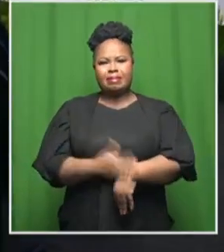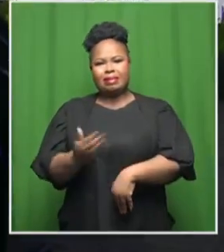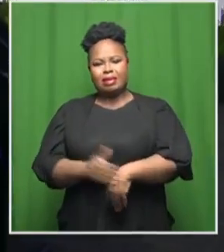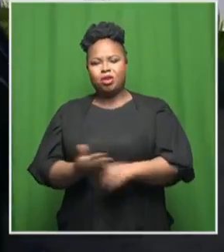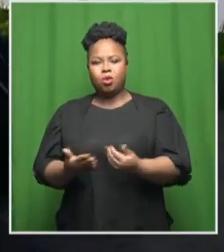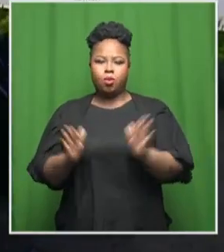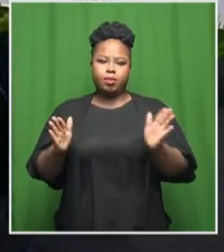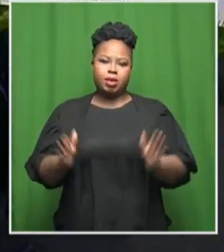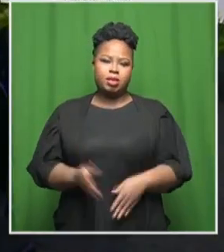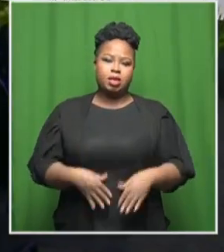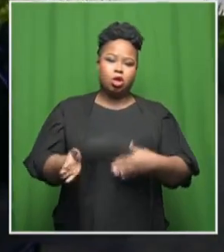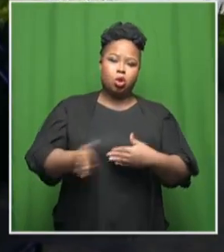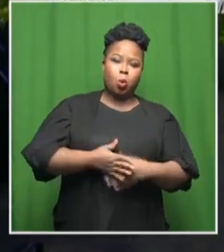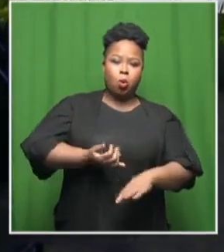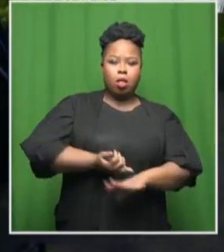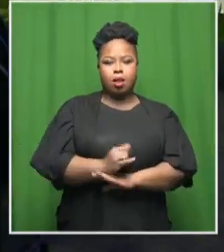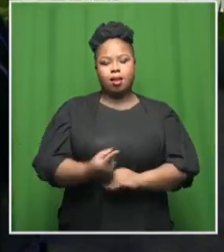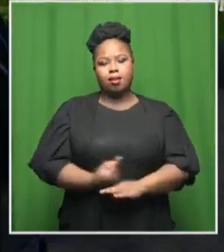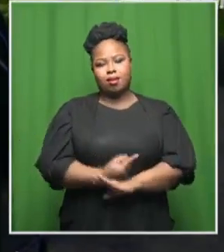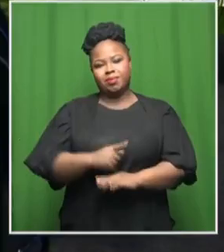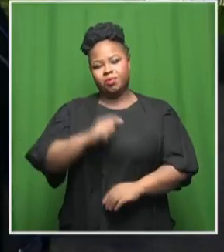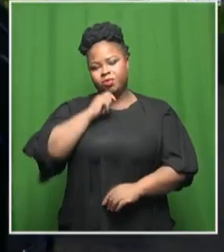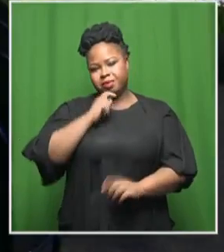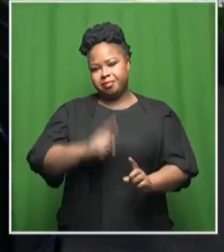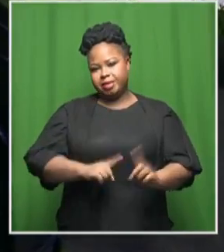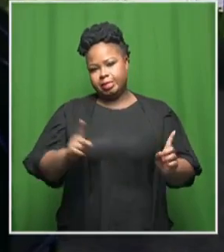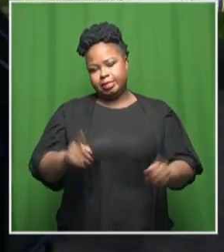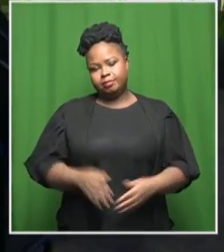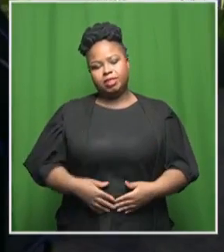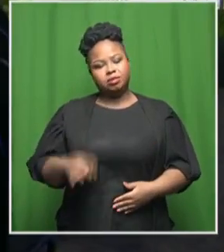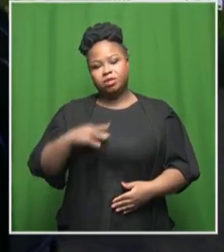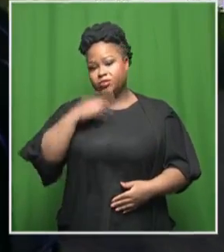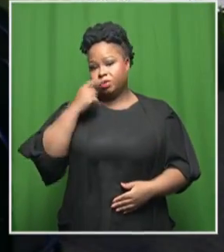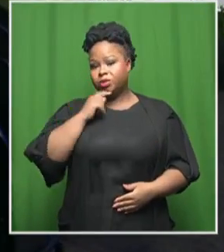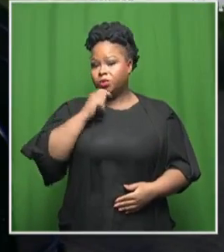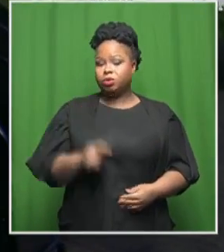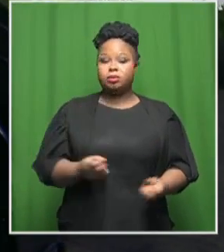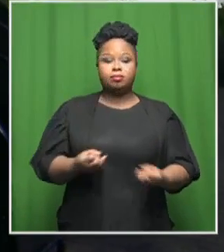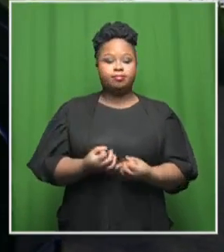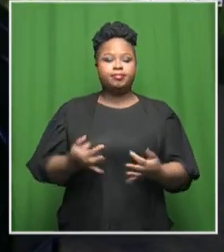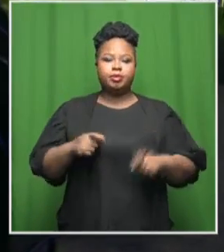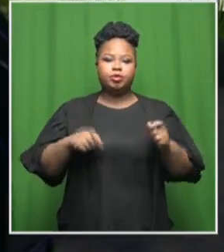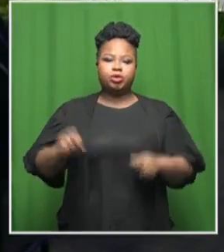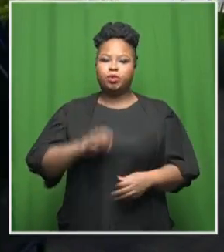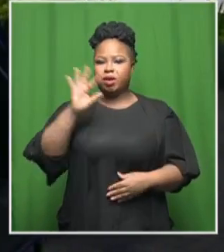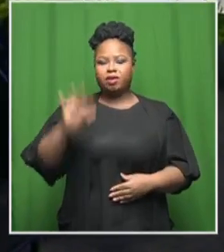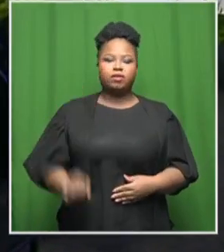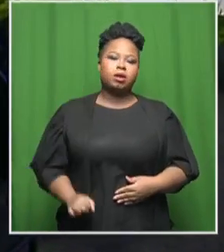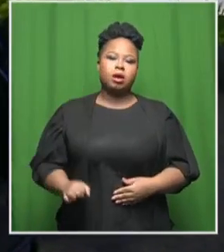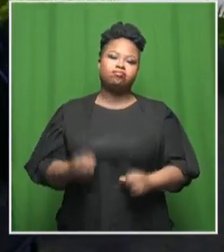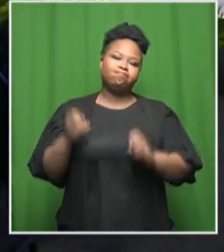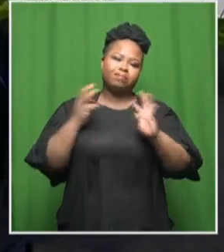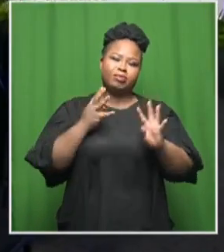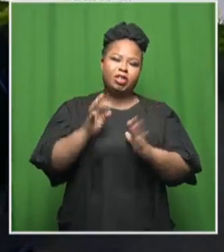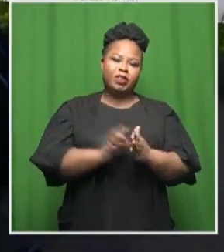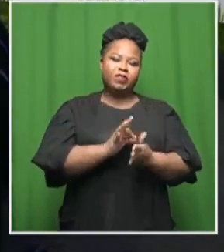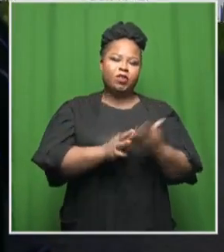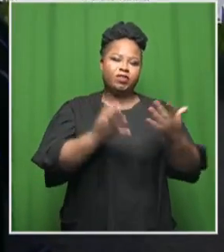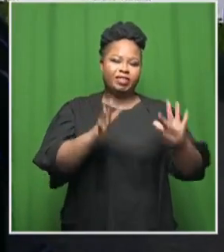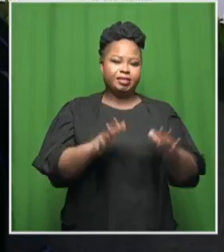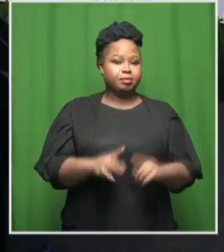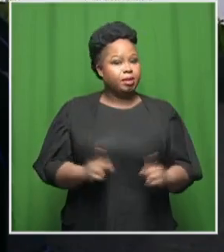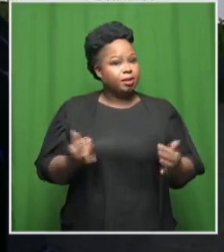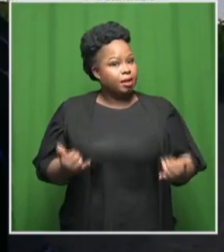certainly some closing in the early hours of the morning. But the reality is that the majority of South Africans were able to cast their votes. But